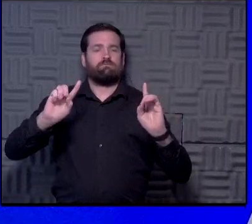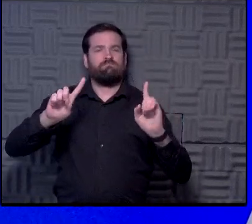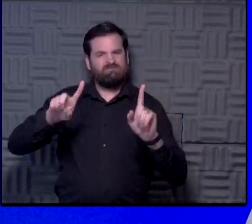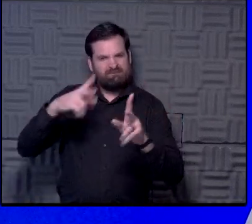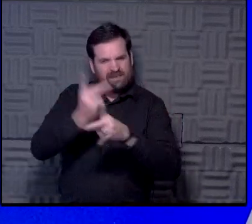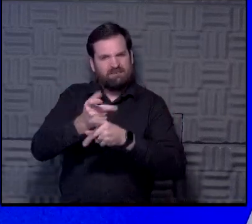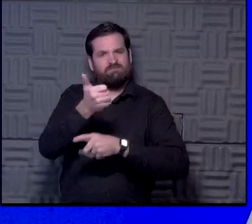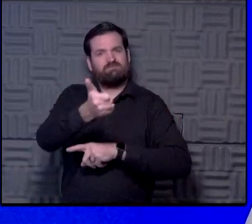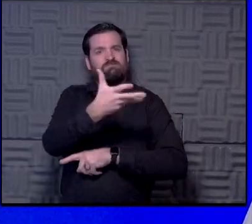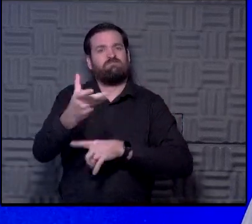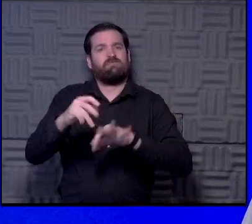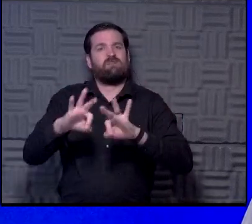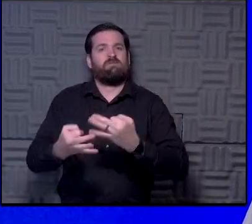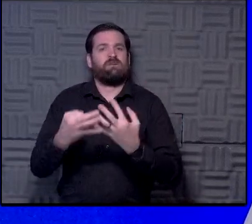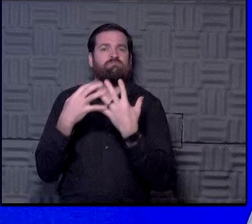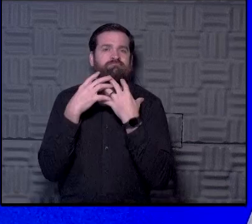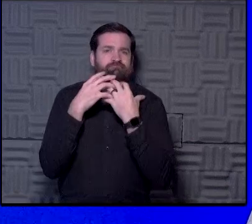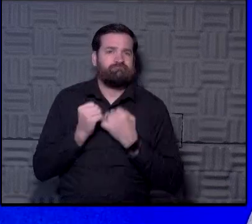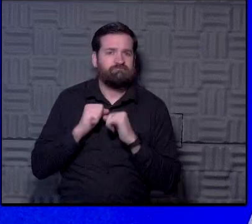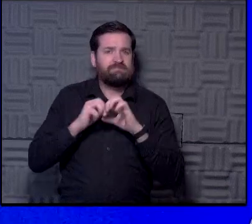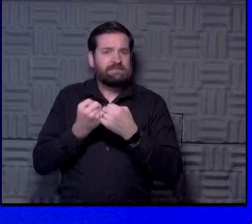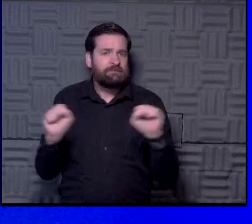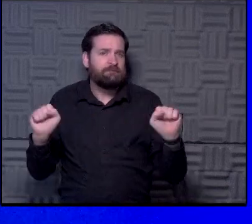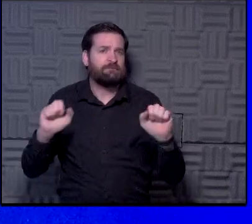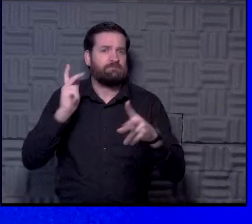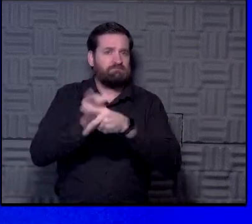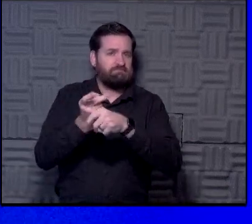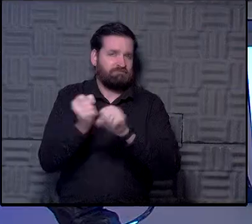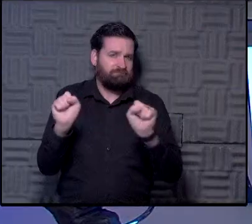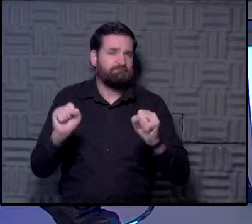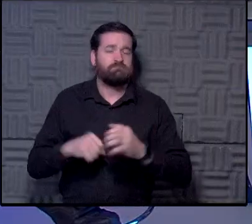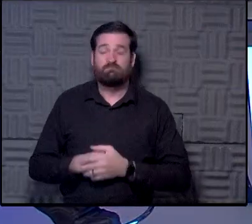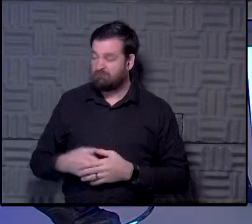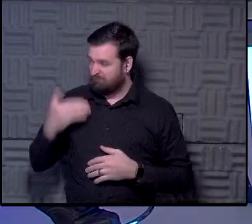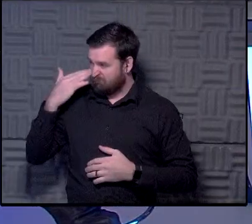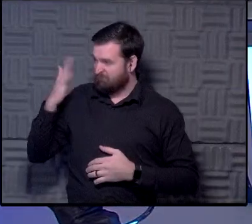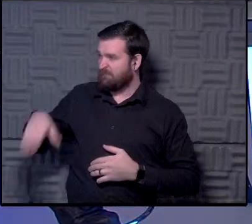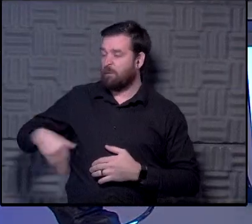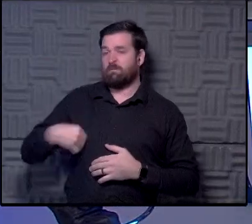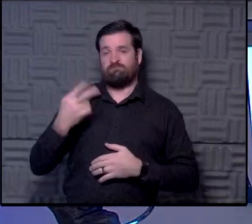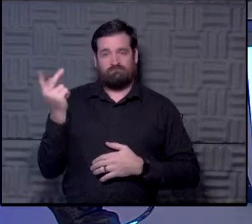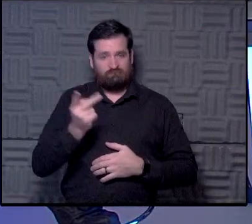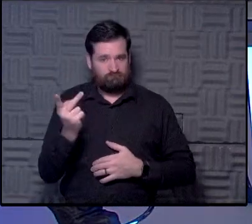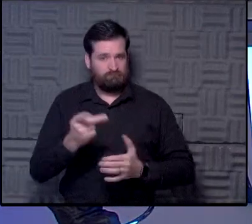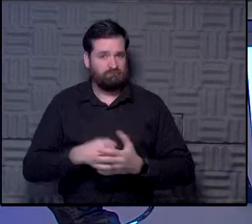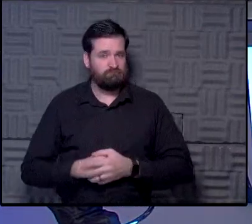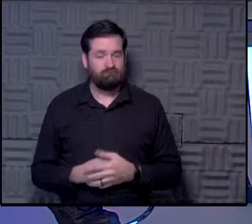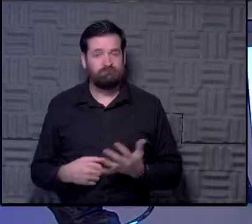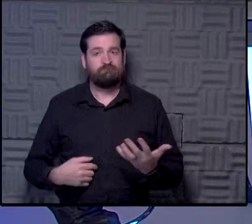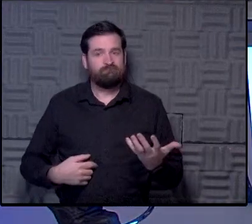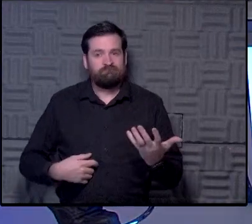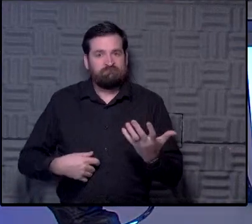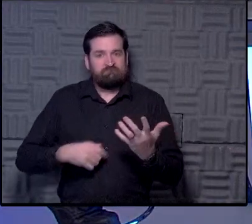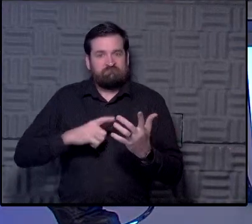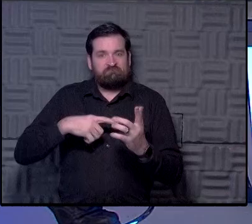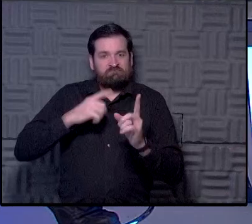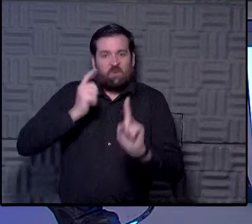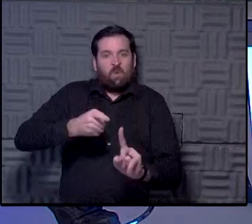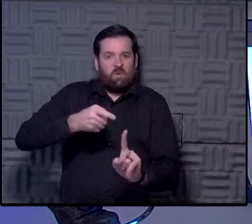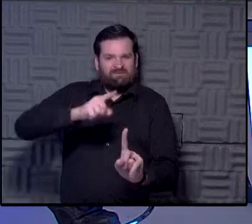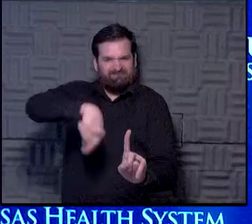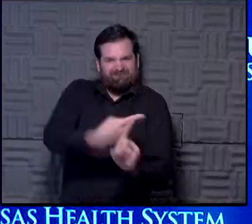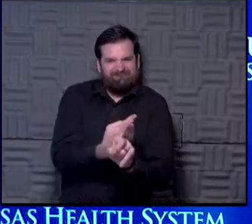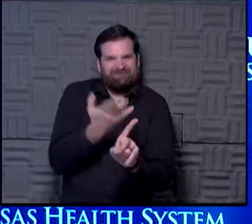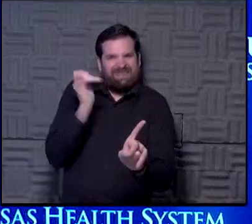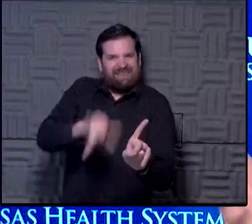loved ones safe and taking those steps to keep safe. Here's what I know, Hawkeye, with you and I. We don't have another agenda. No.